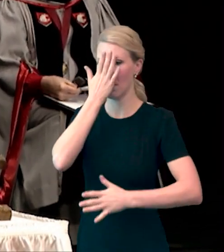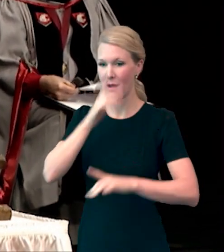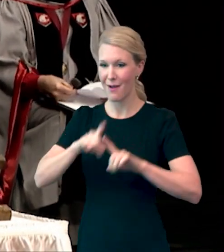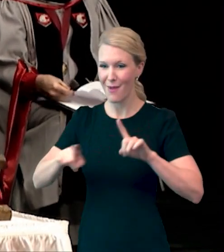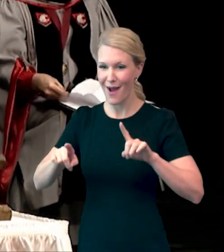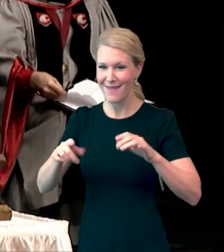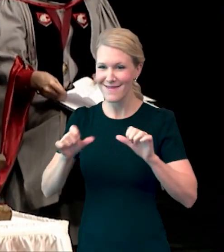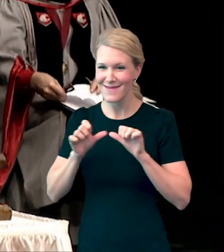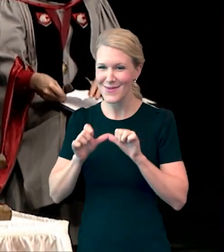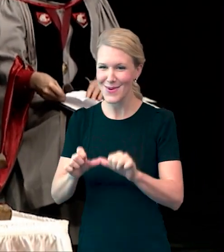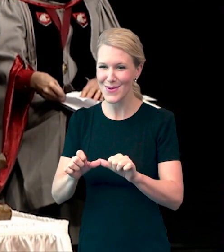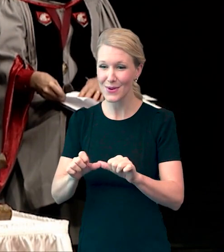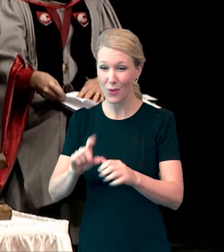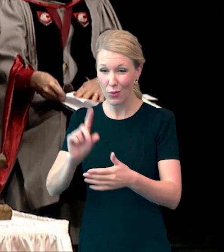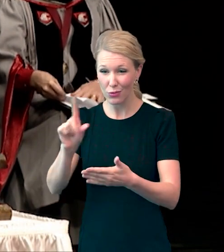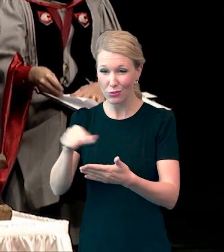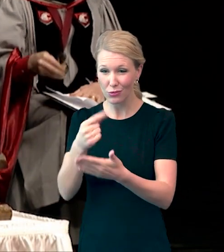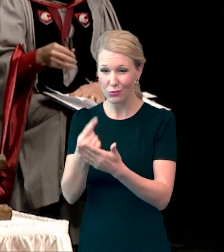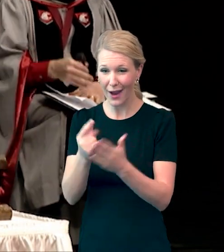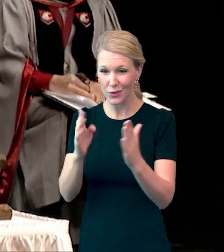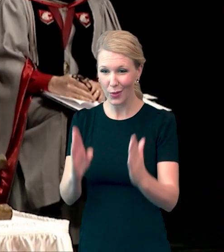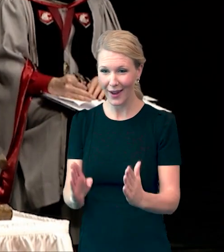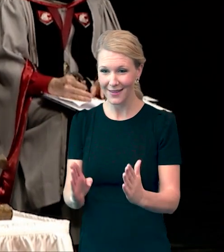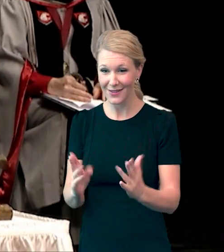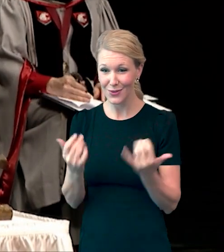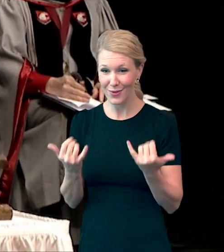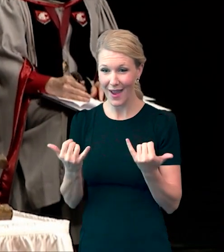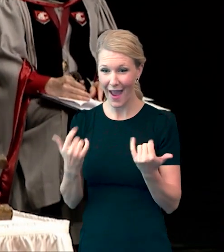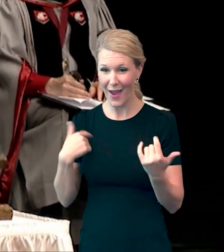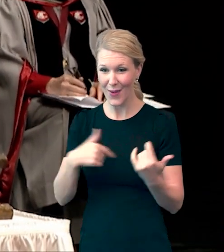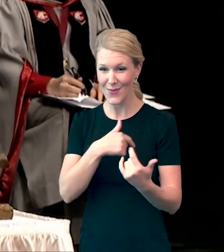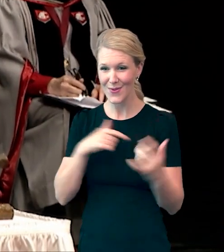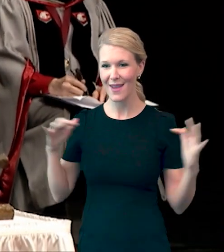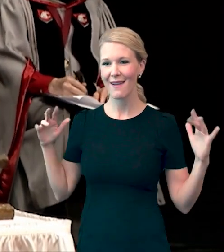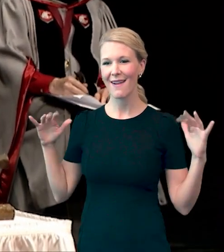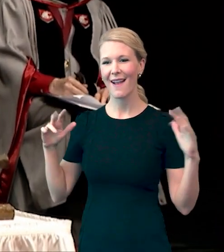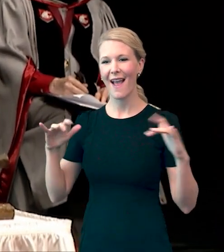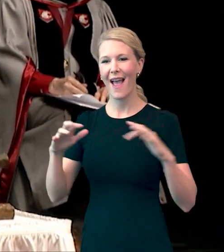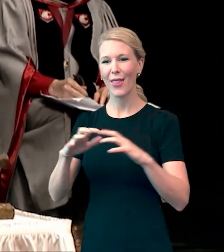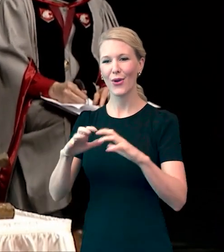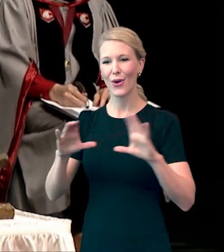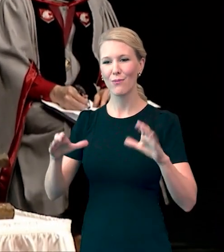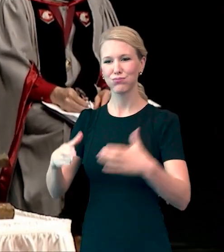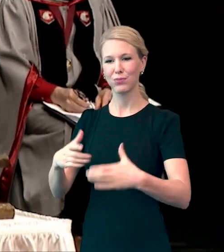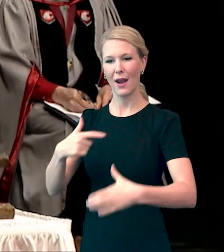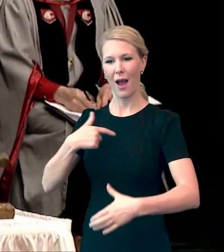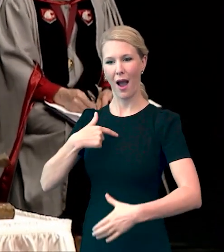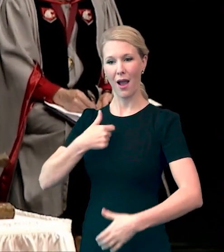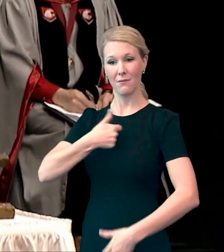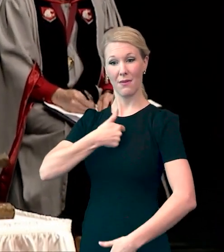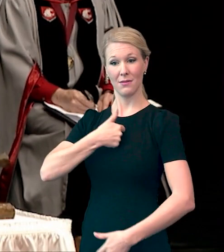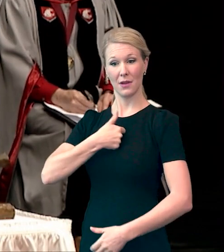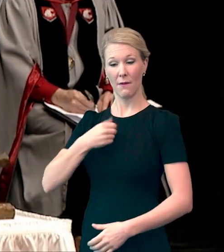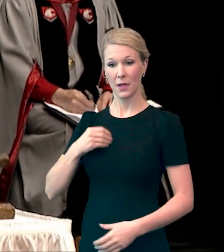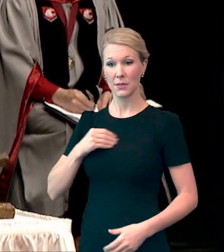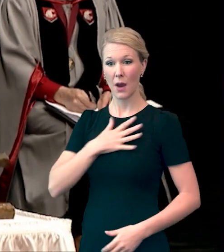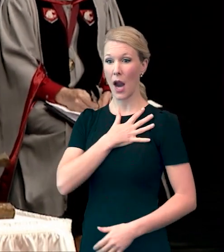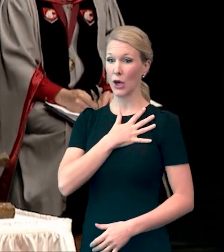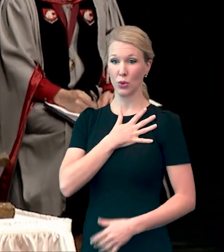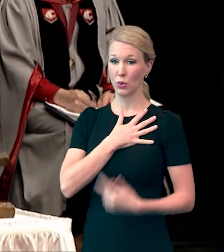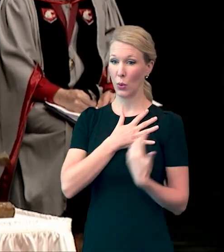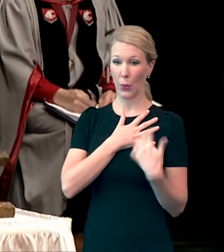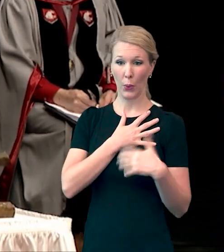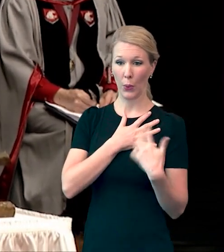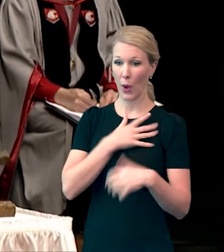in your life. Graduates, as we gather today for this celebration, I'm inspired by your undertakings and